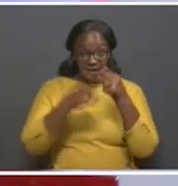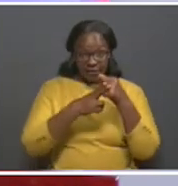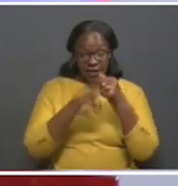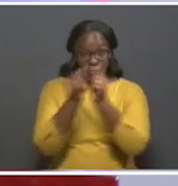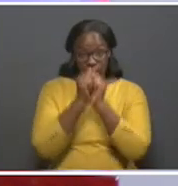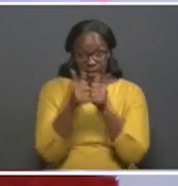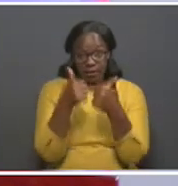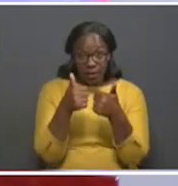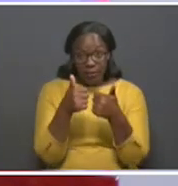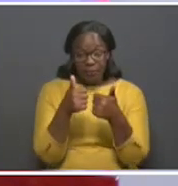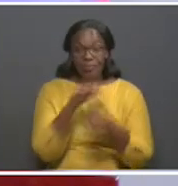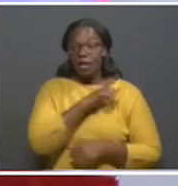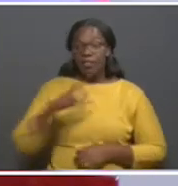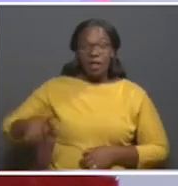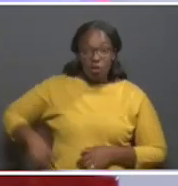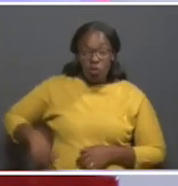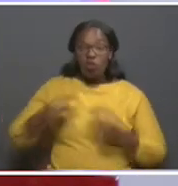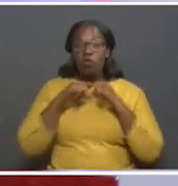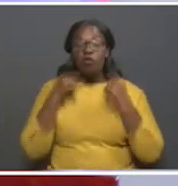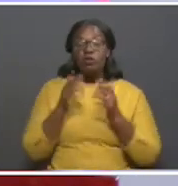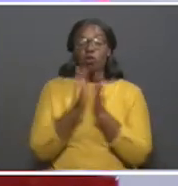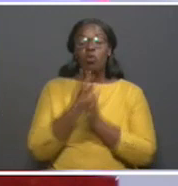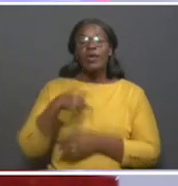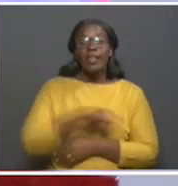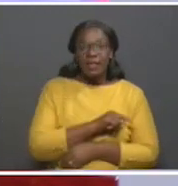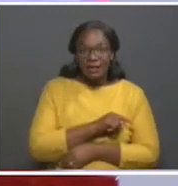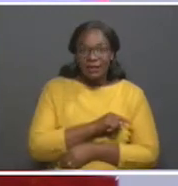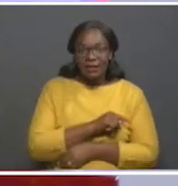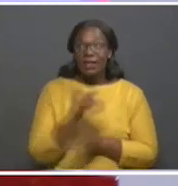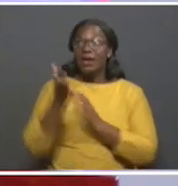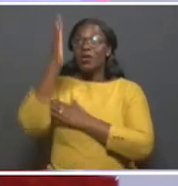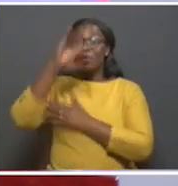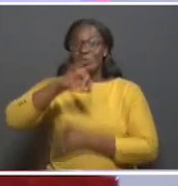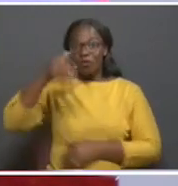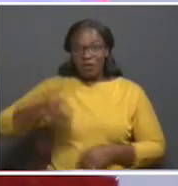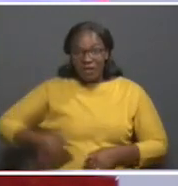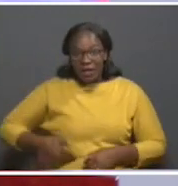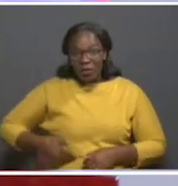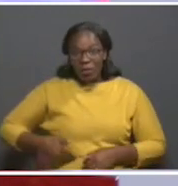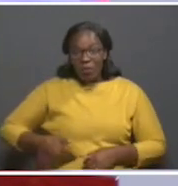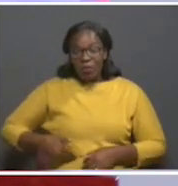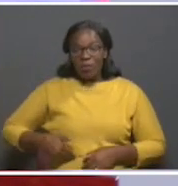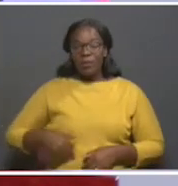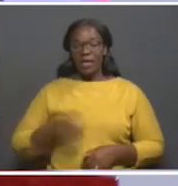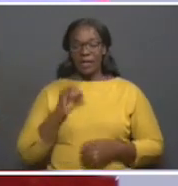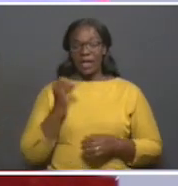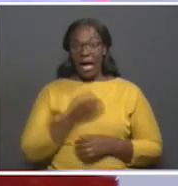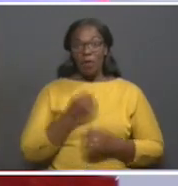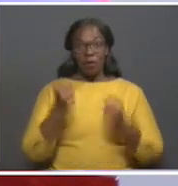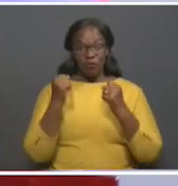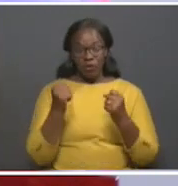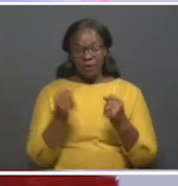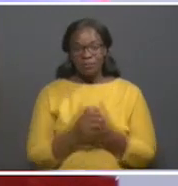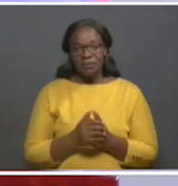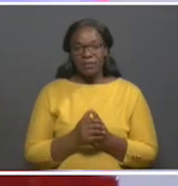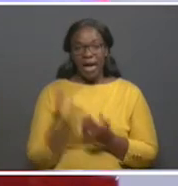The Lord of hosts is with us. The God of Jacob is our fortress. Let's read it one more